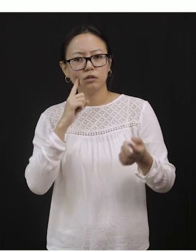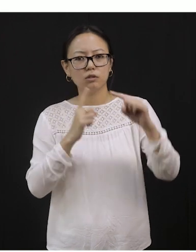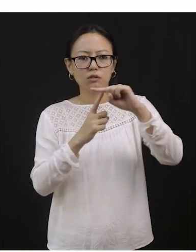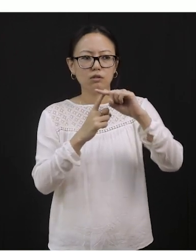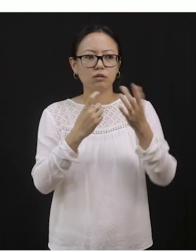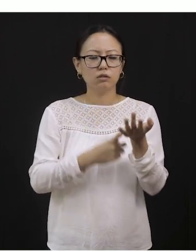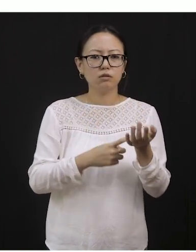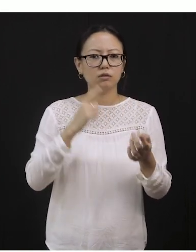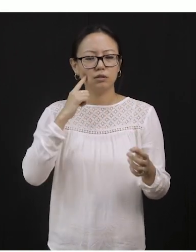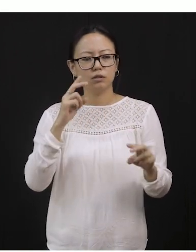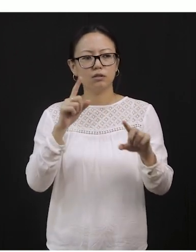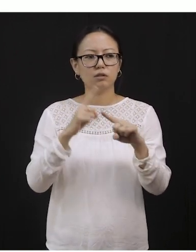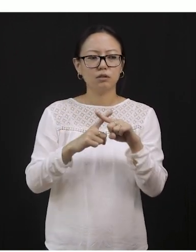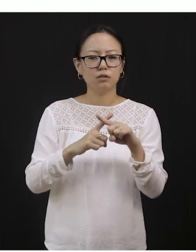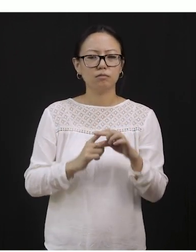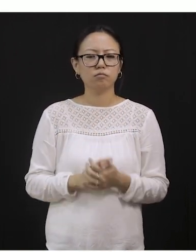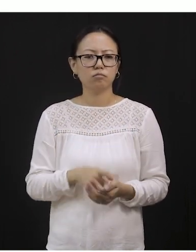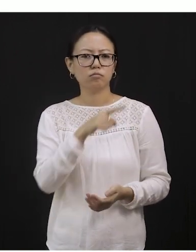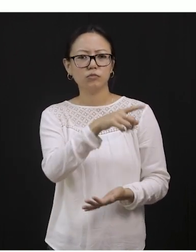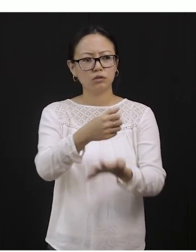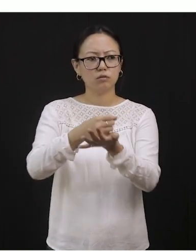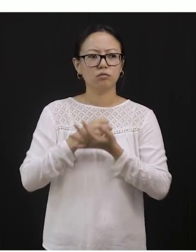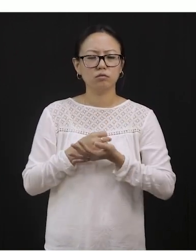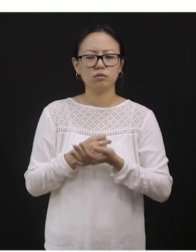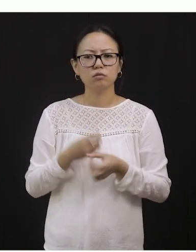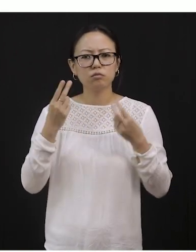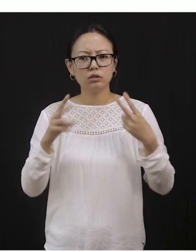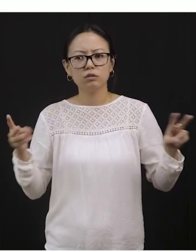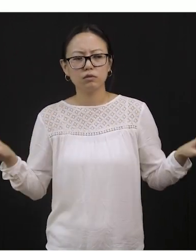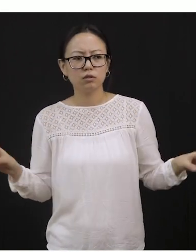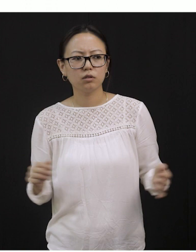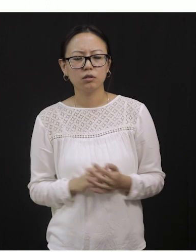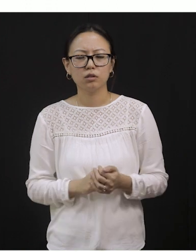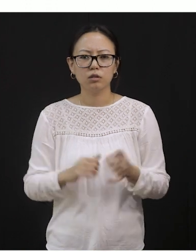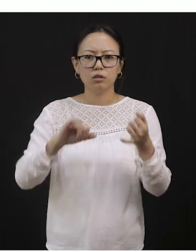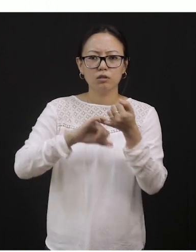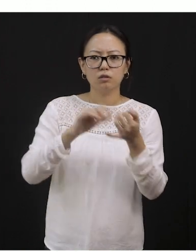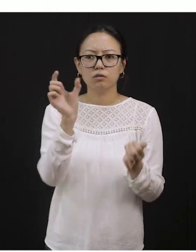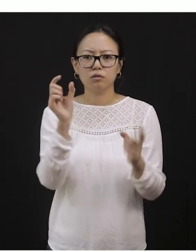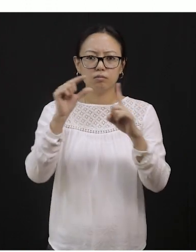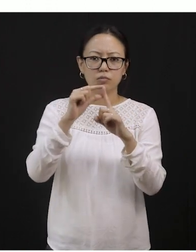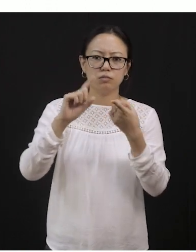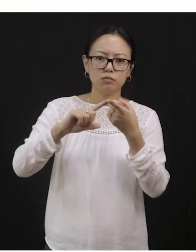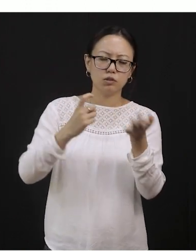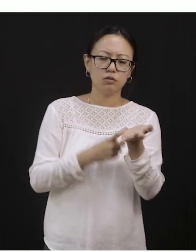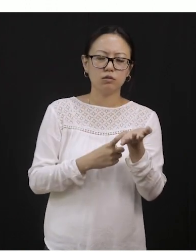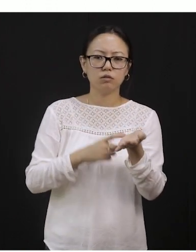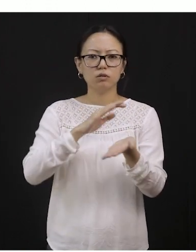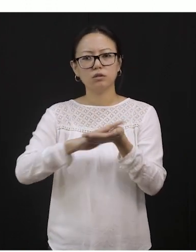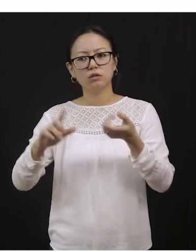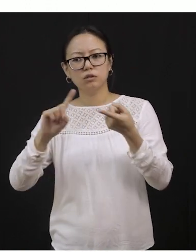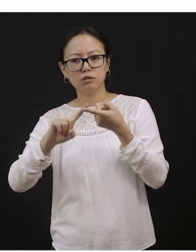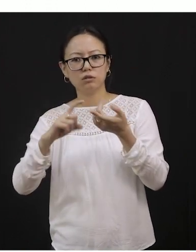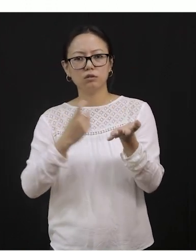turn himself into different types of superheroes. Okay, so there is a particular tagline for